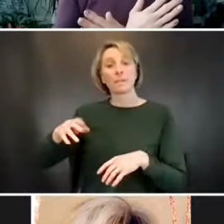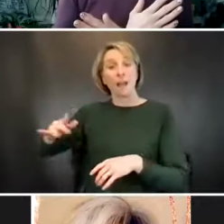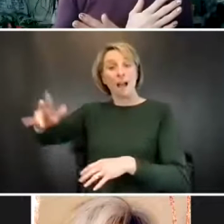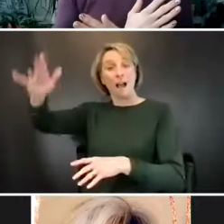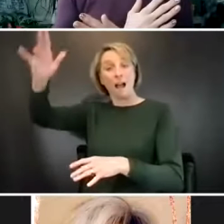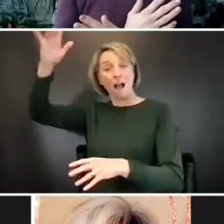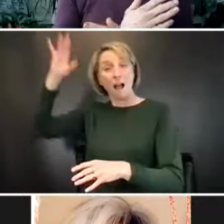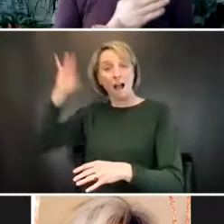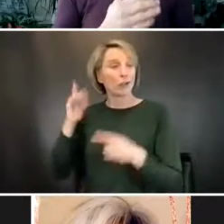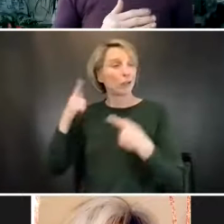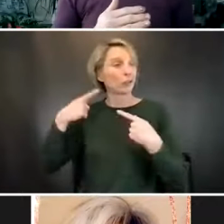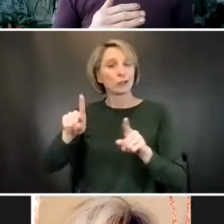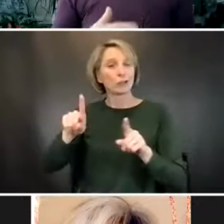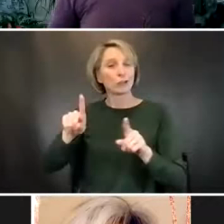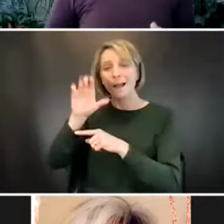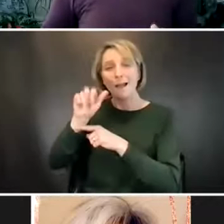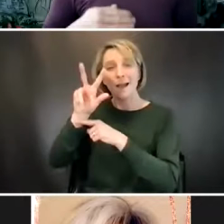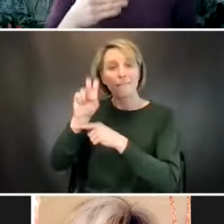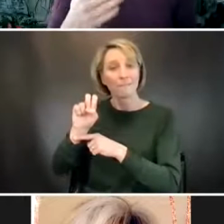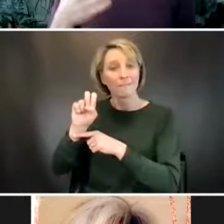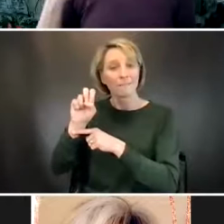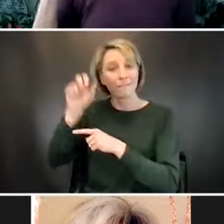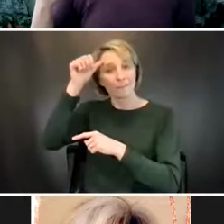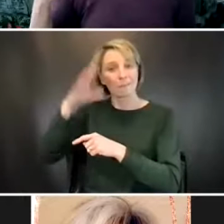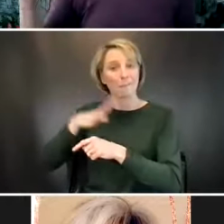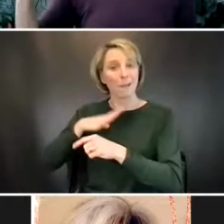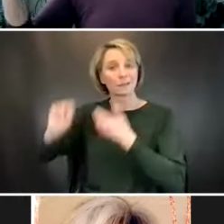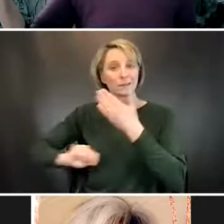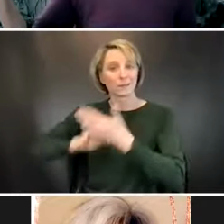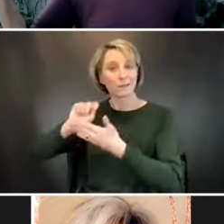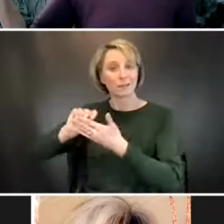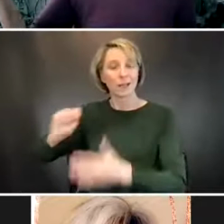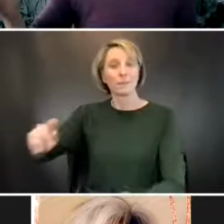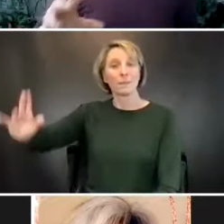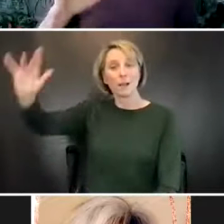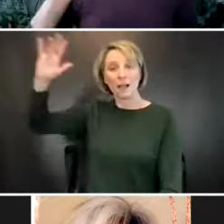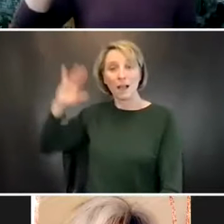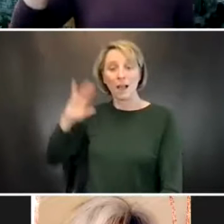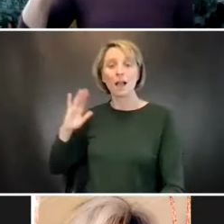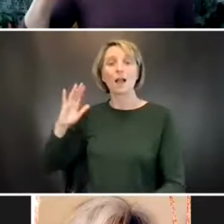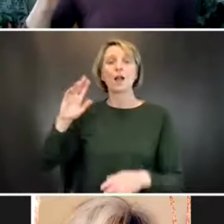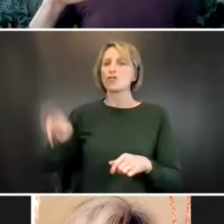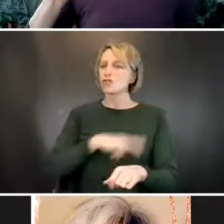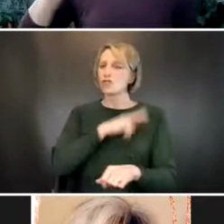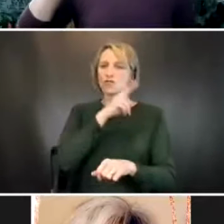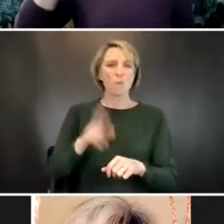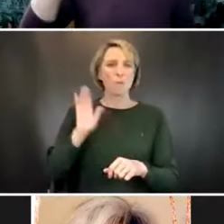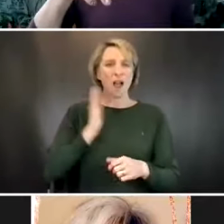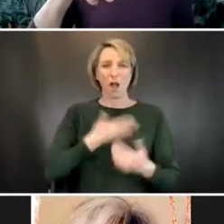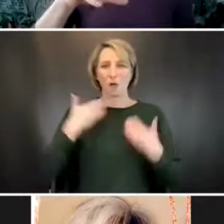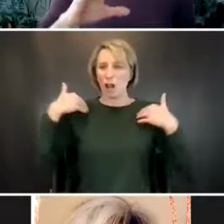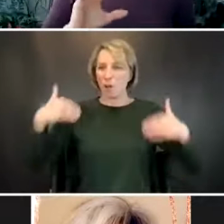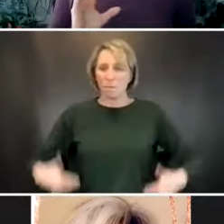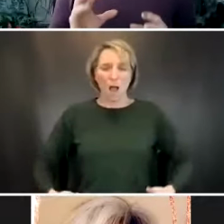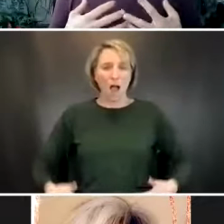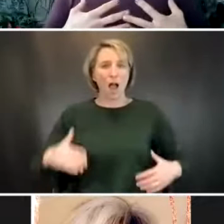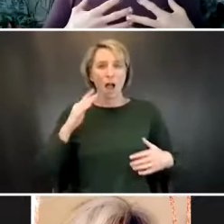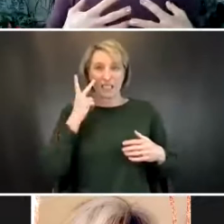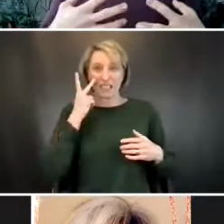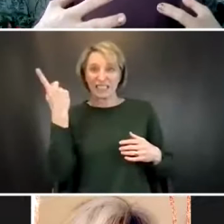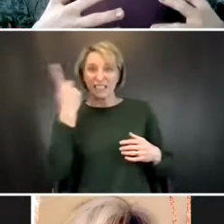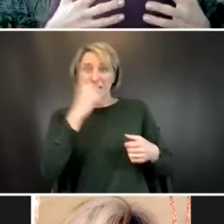diverted resources towards the response of fight, flight, or freeze. So we would have dumped the cortisol, dumped the